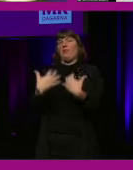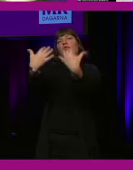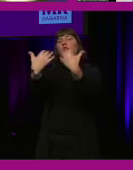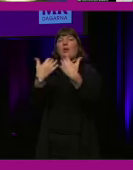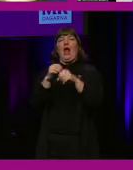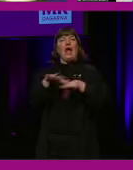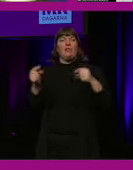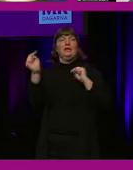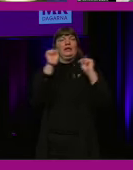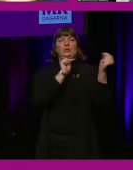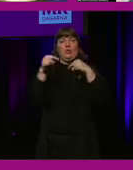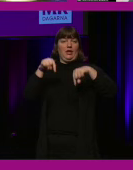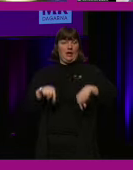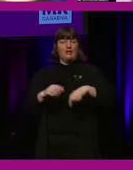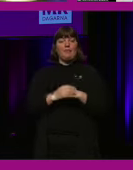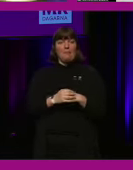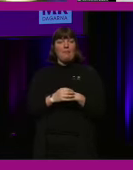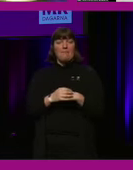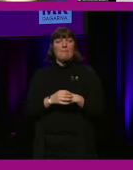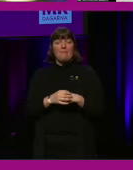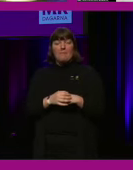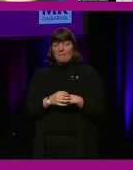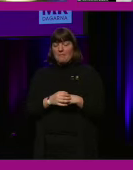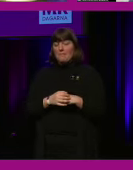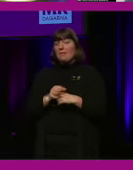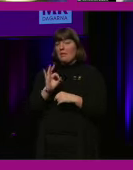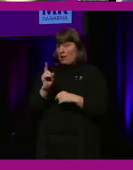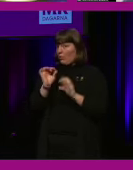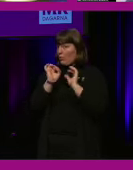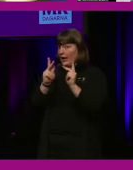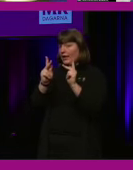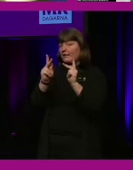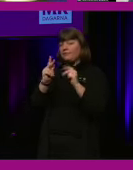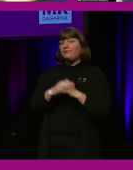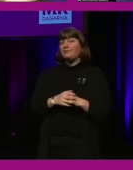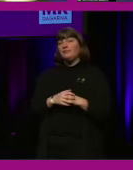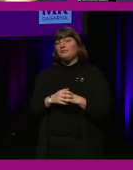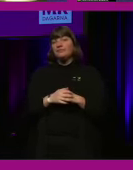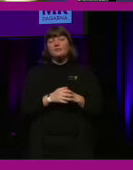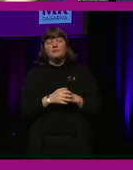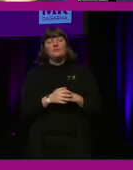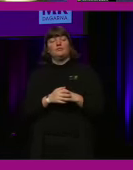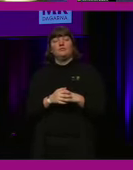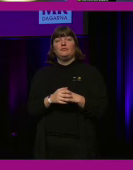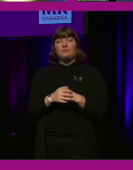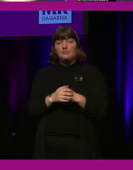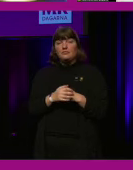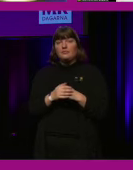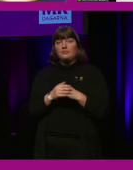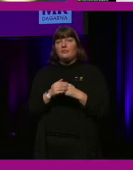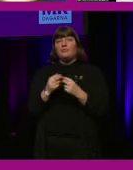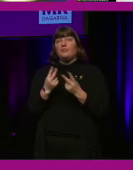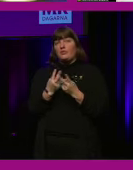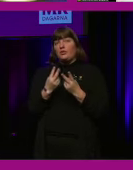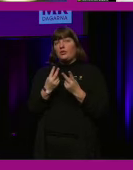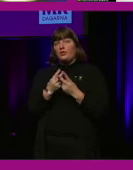discussion, including the audience. Okay. So the points and the questions,